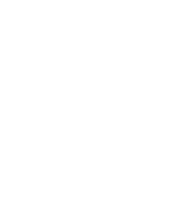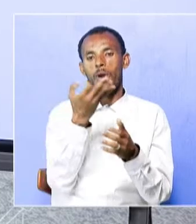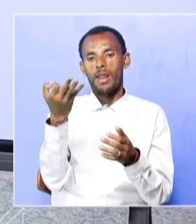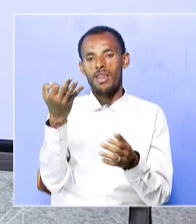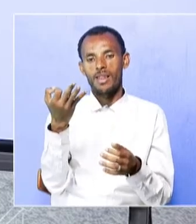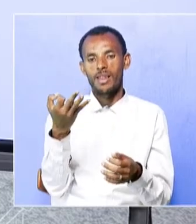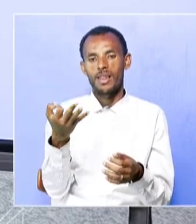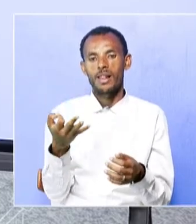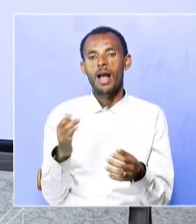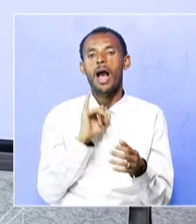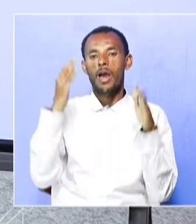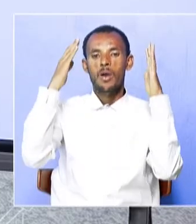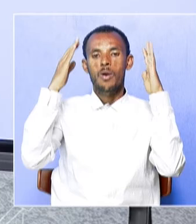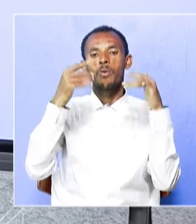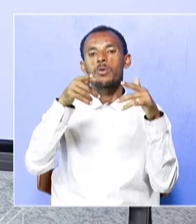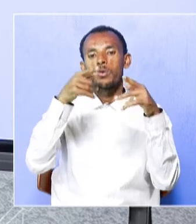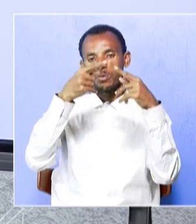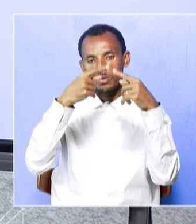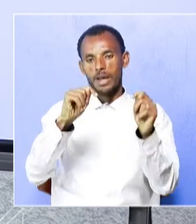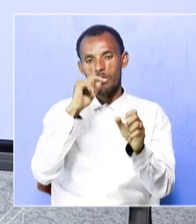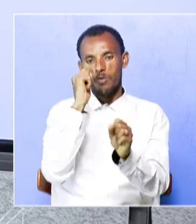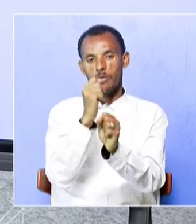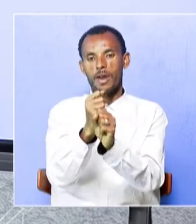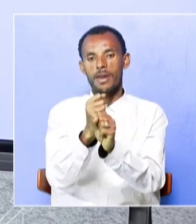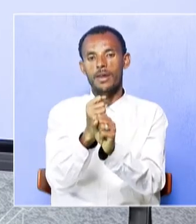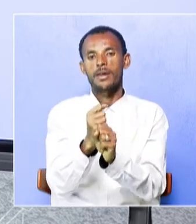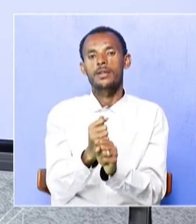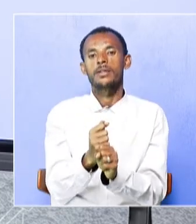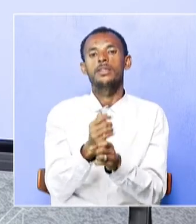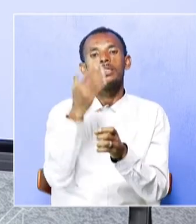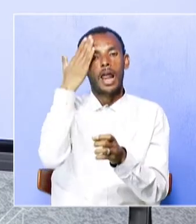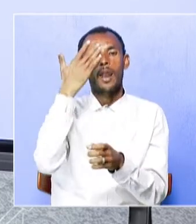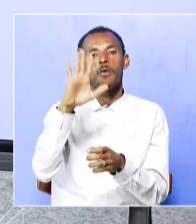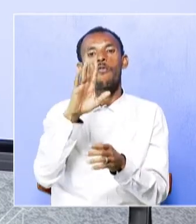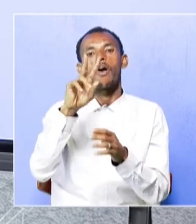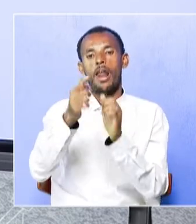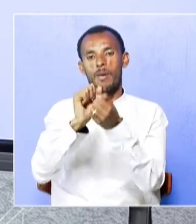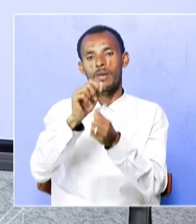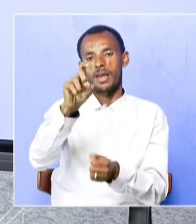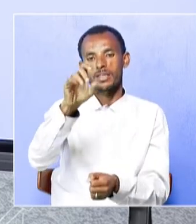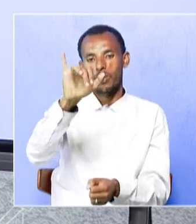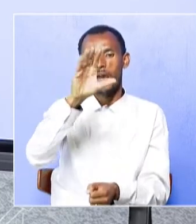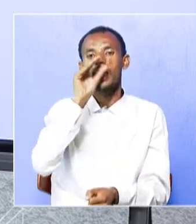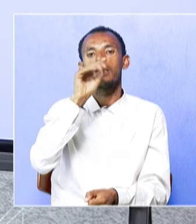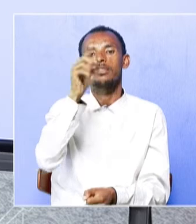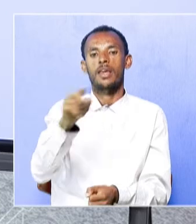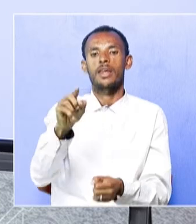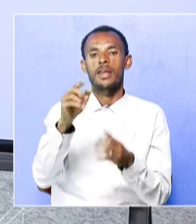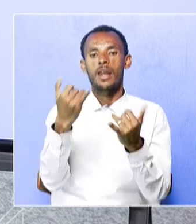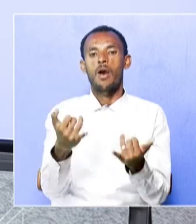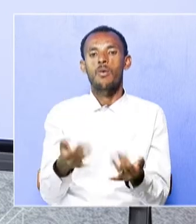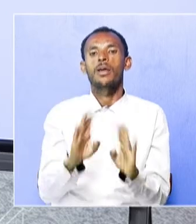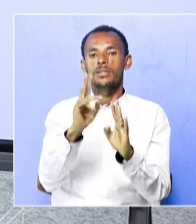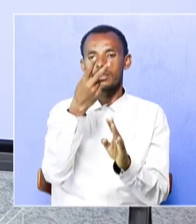Well, I hope you tried to find the unknown variables x, y, and z. Now let's